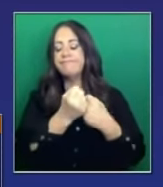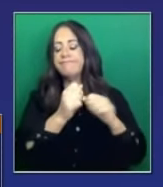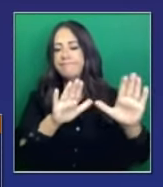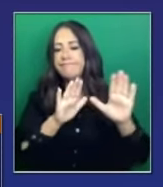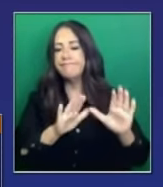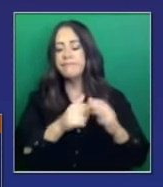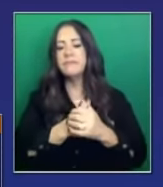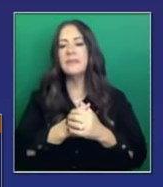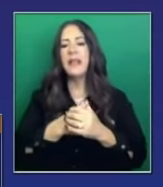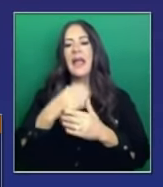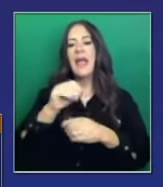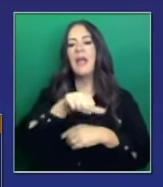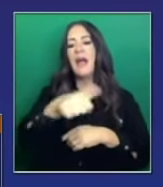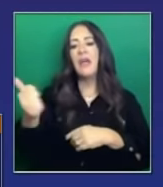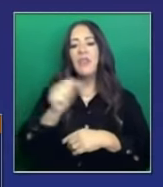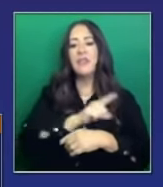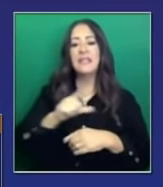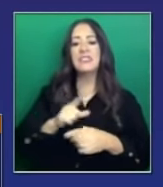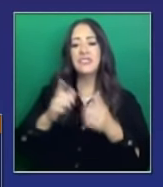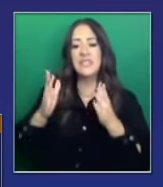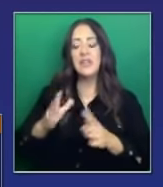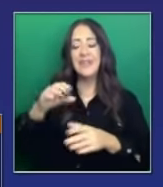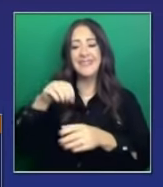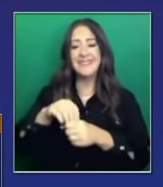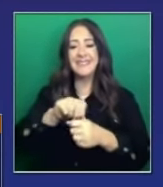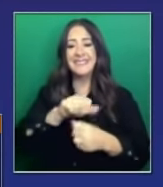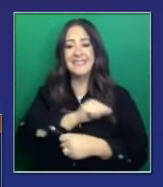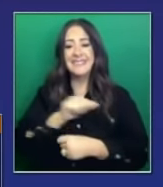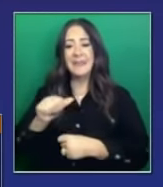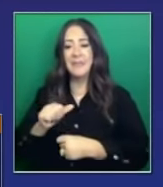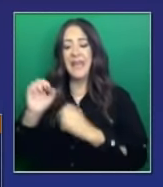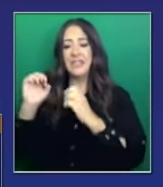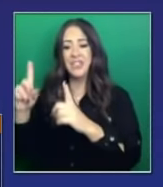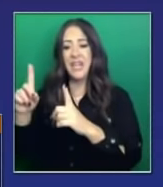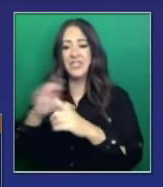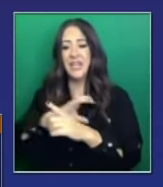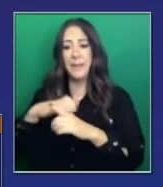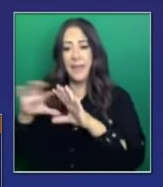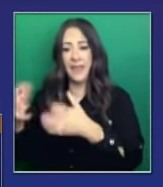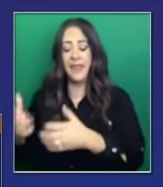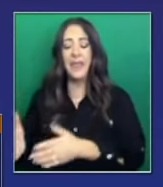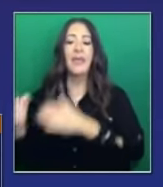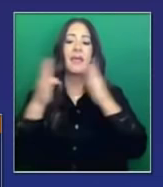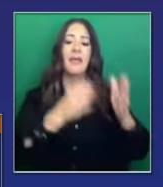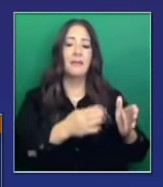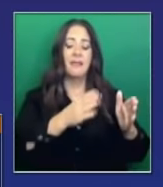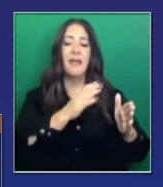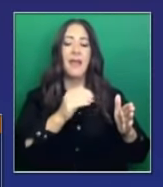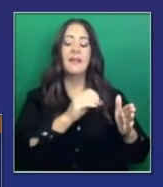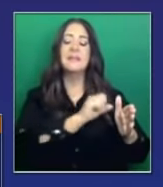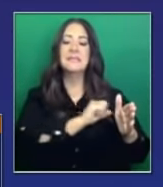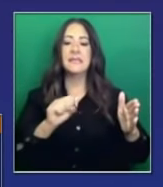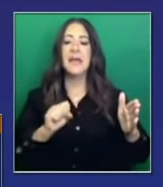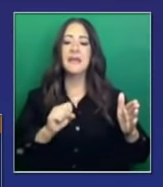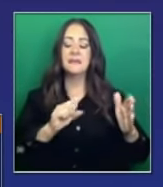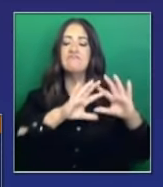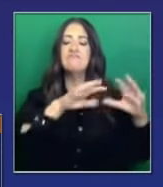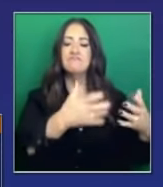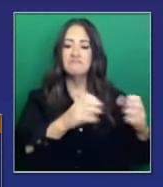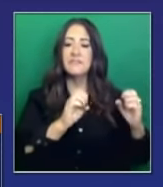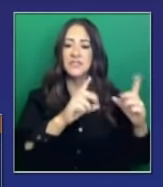leaders within the Assembly and the Senate, of course, led by Leyva and O'Donnell, but also other members that were